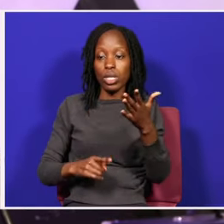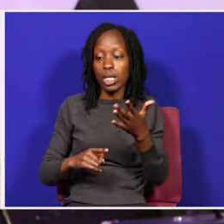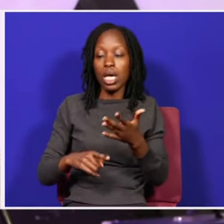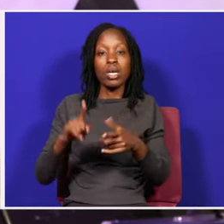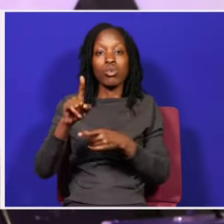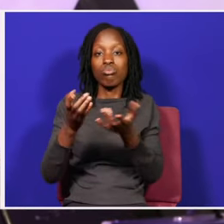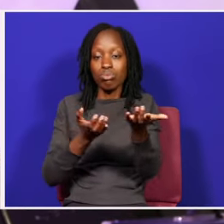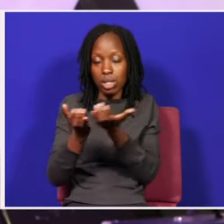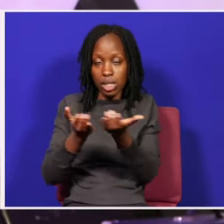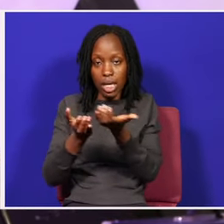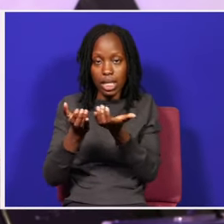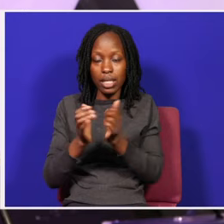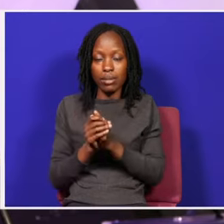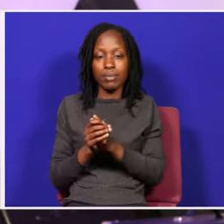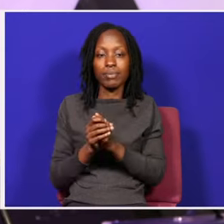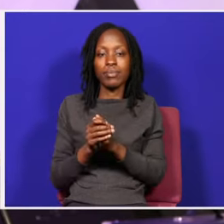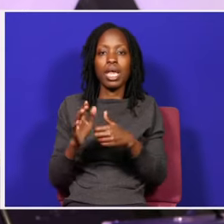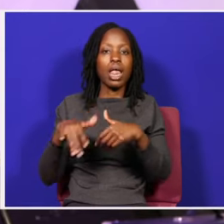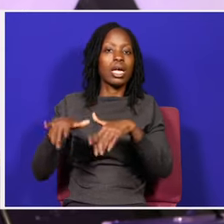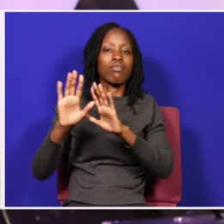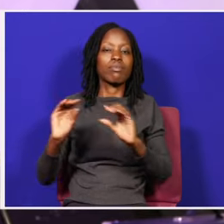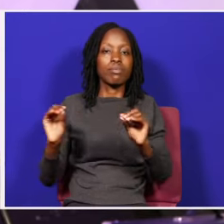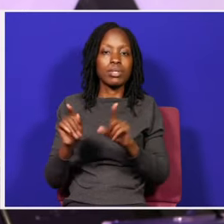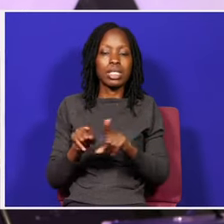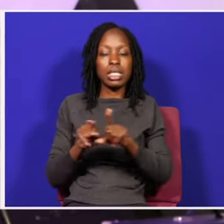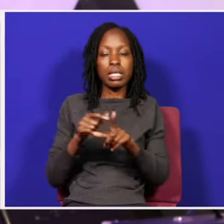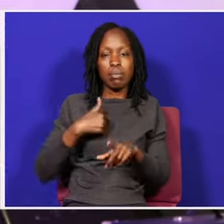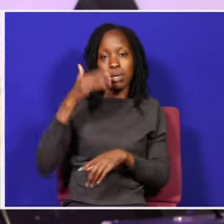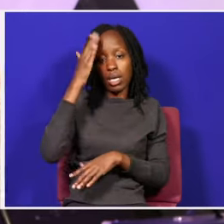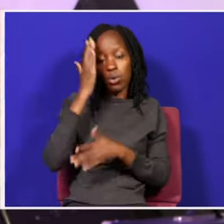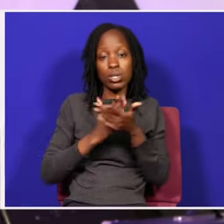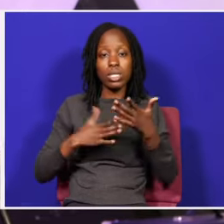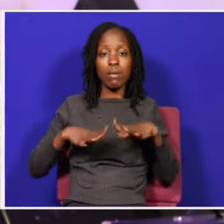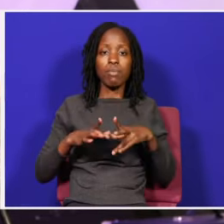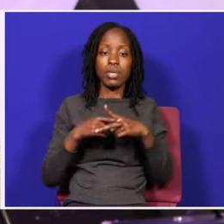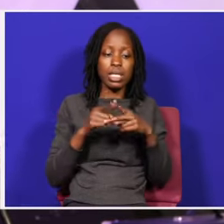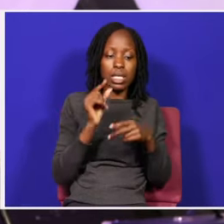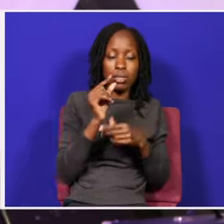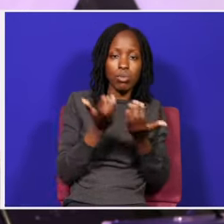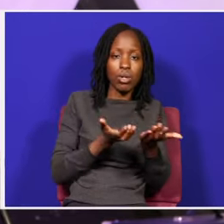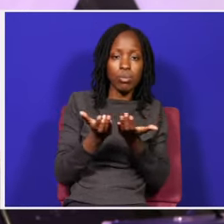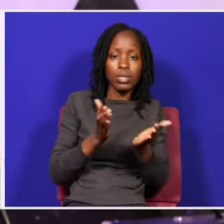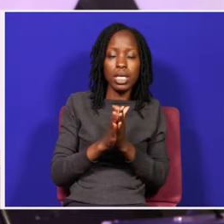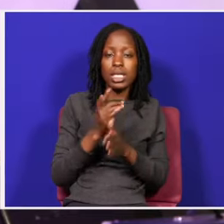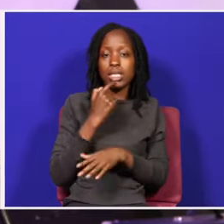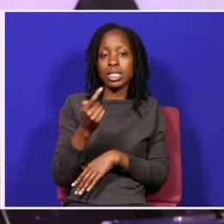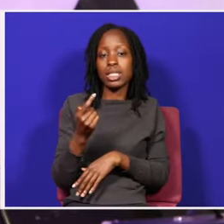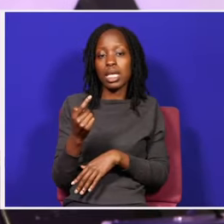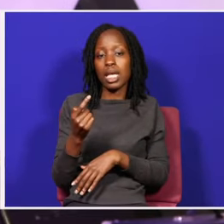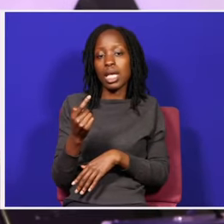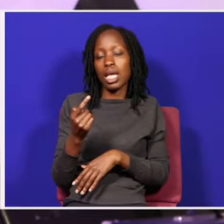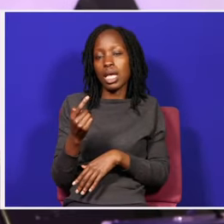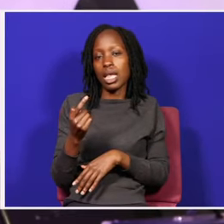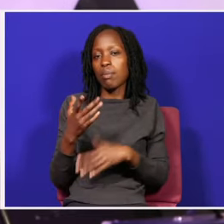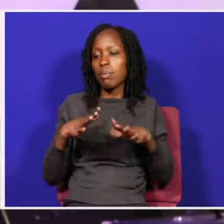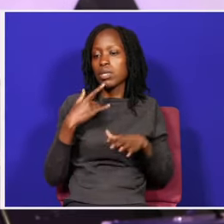it's worth it to see it through and not to give up. I know some people who start small businesses, and they say that 3 out of 5